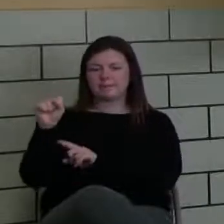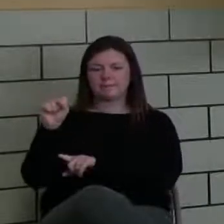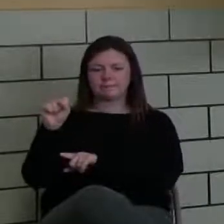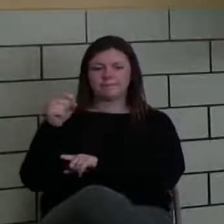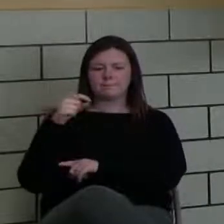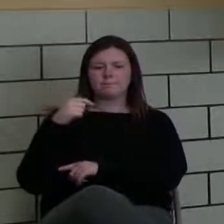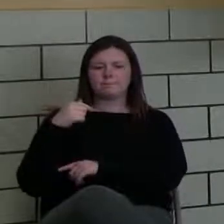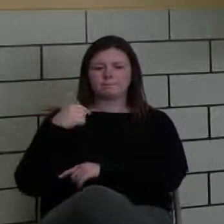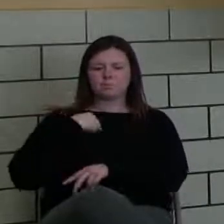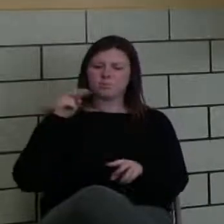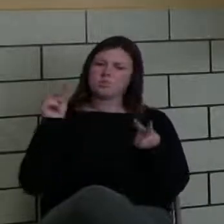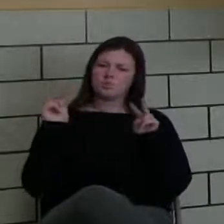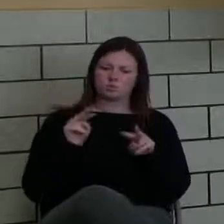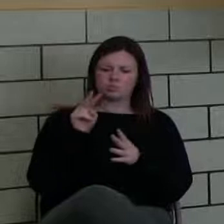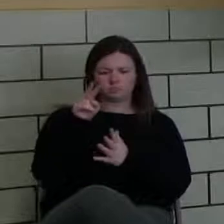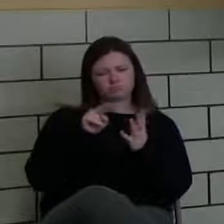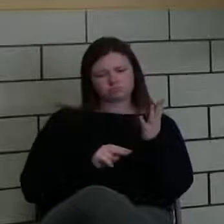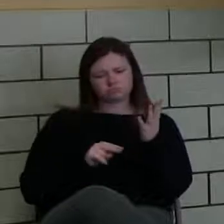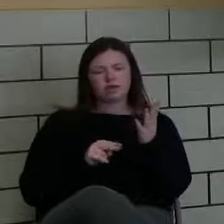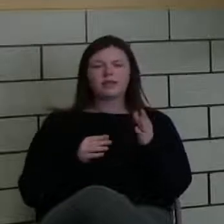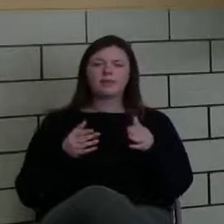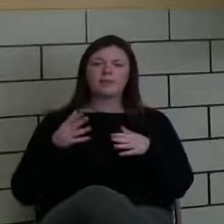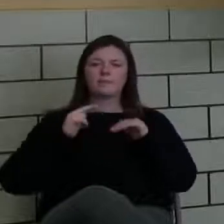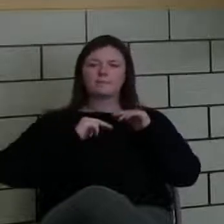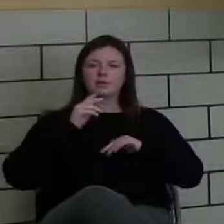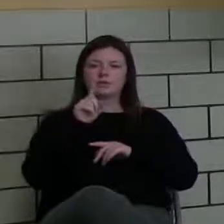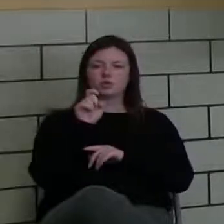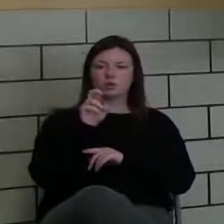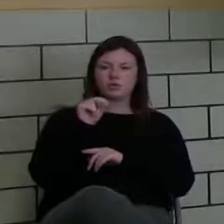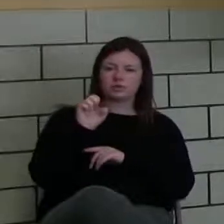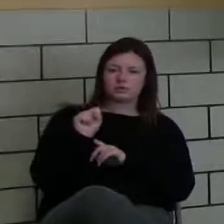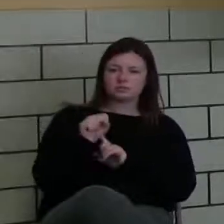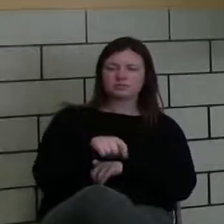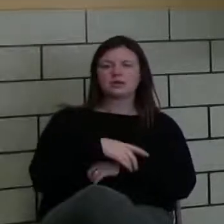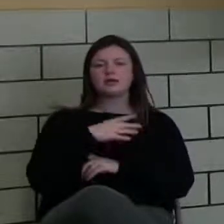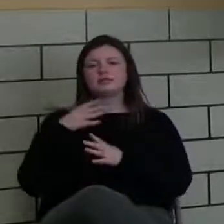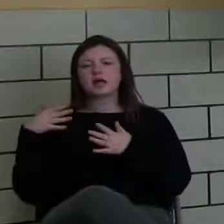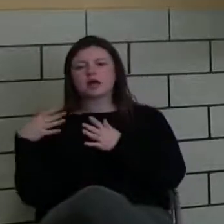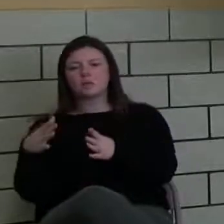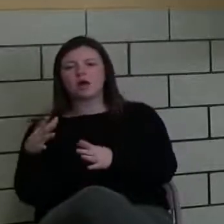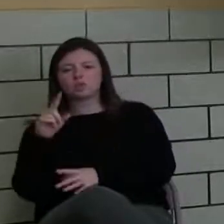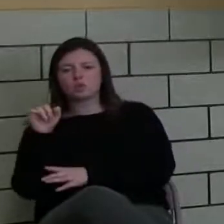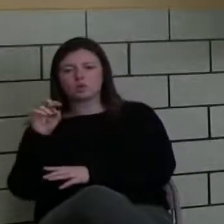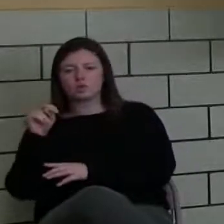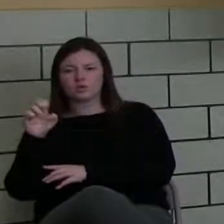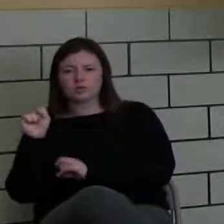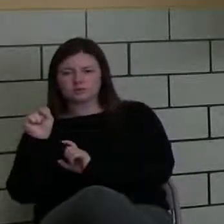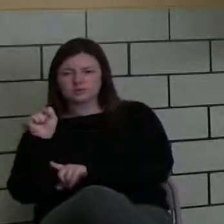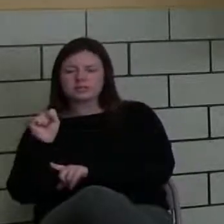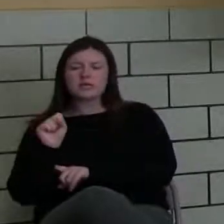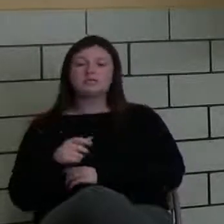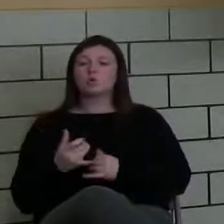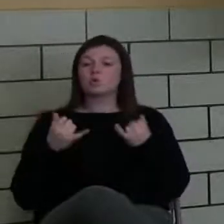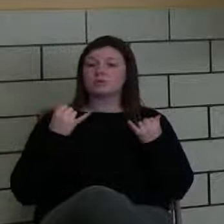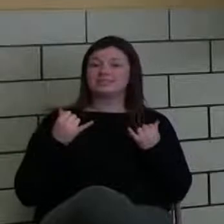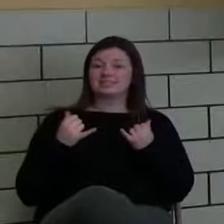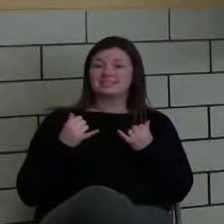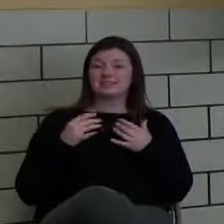about earlier, the building zones, the sidewalk zones, and the amenity zones. So in the existing guidelines, the building